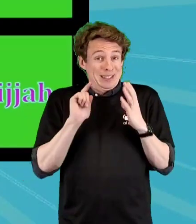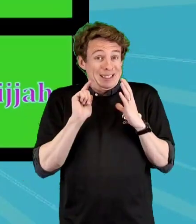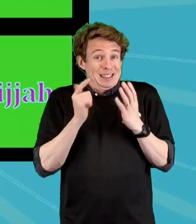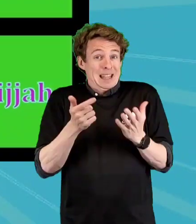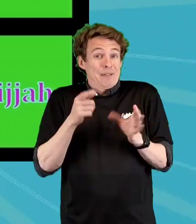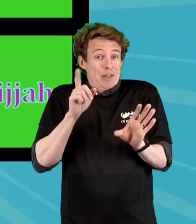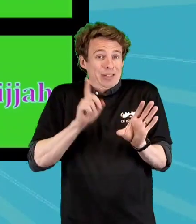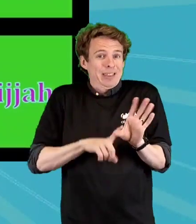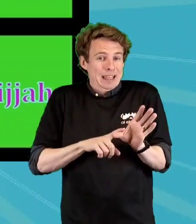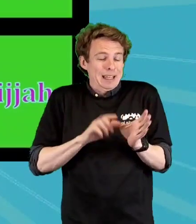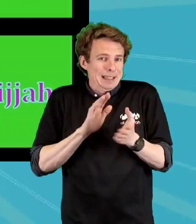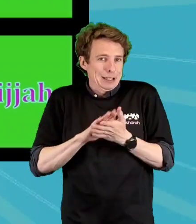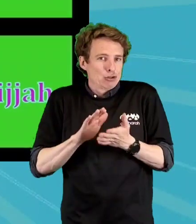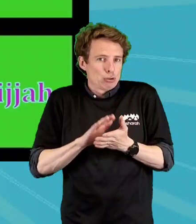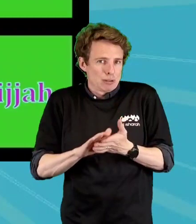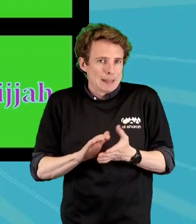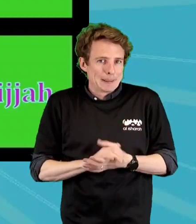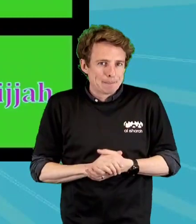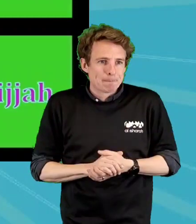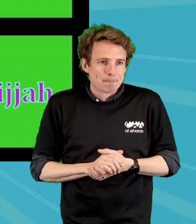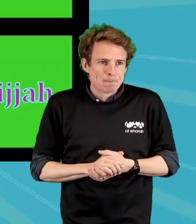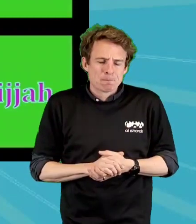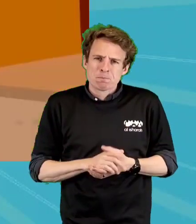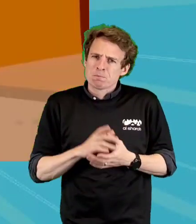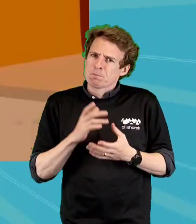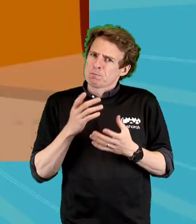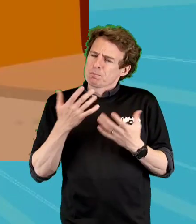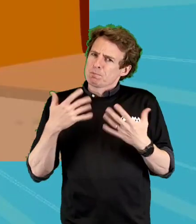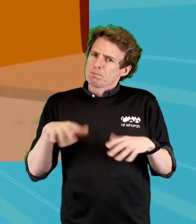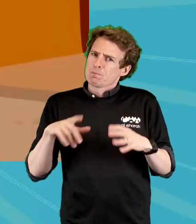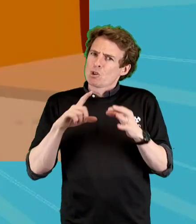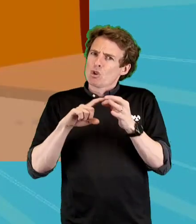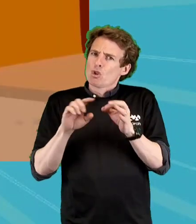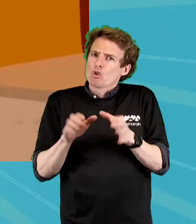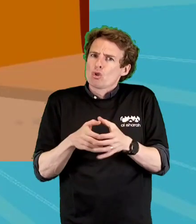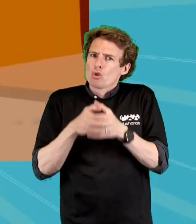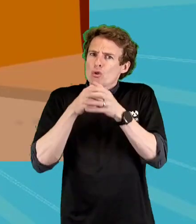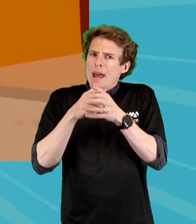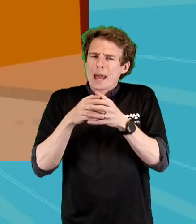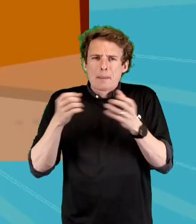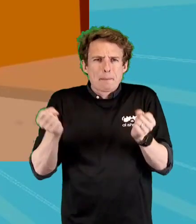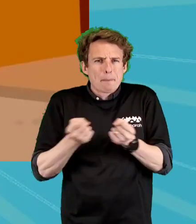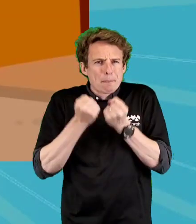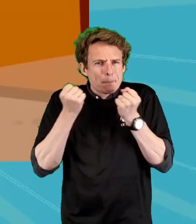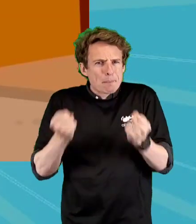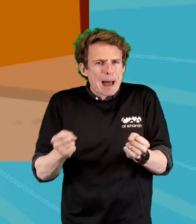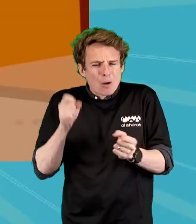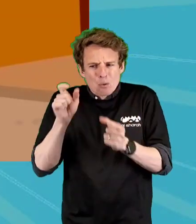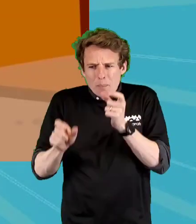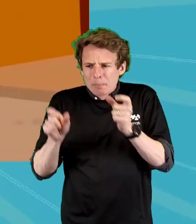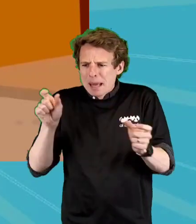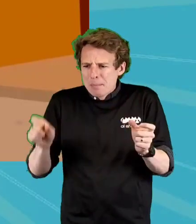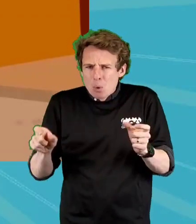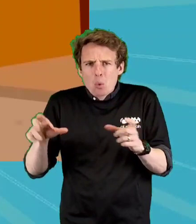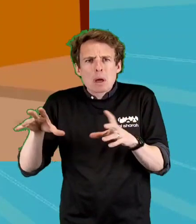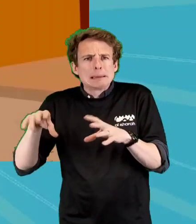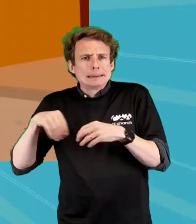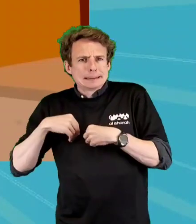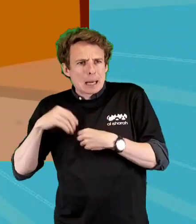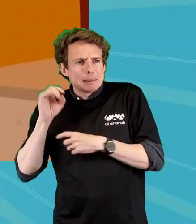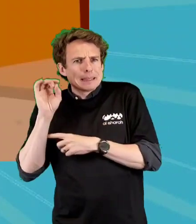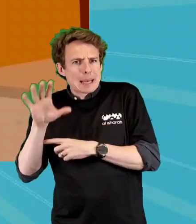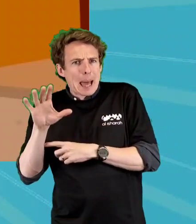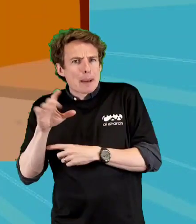7th year of the Hijri calendar when a lot of powerful Quraysh started